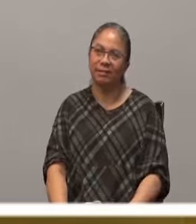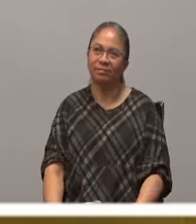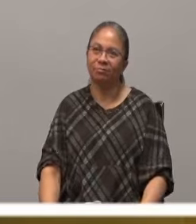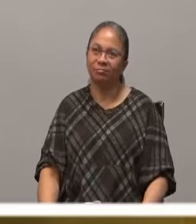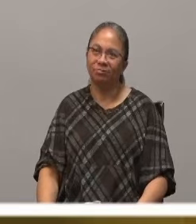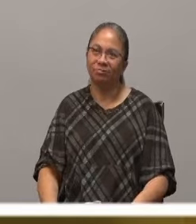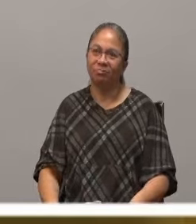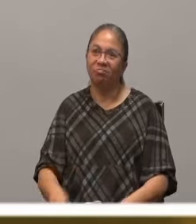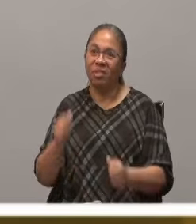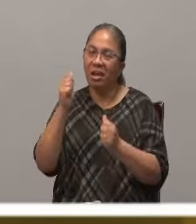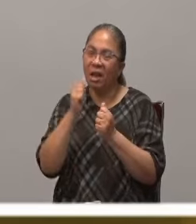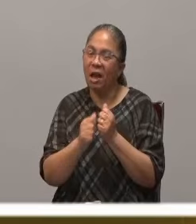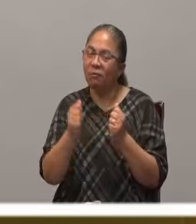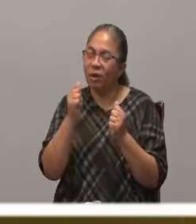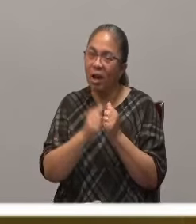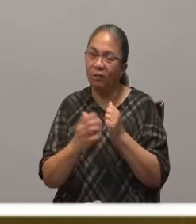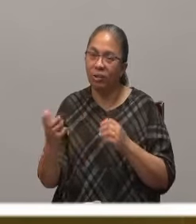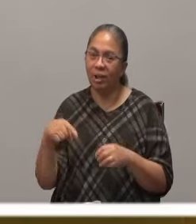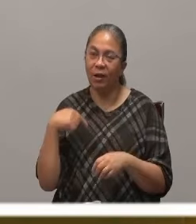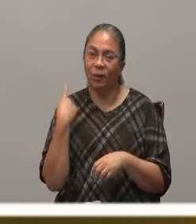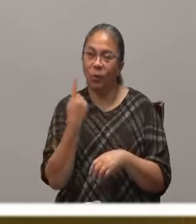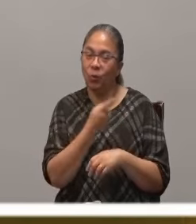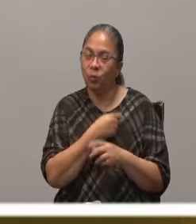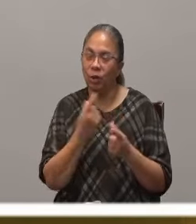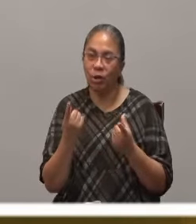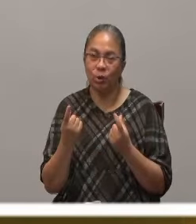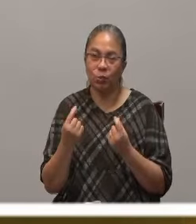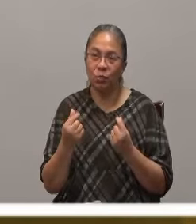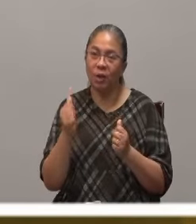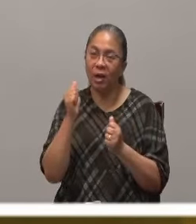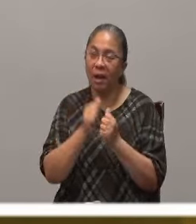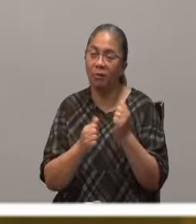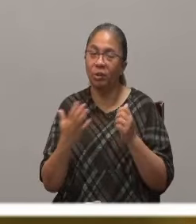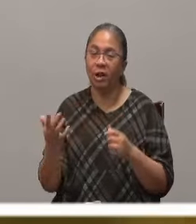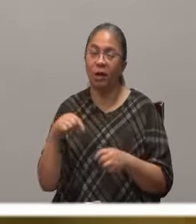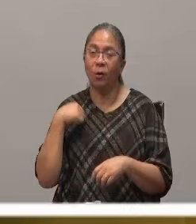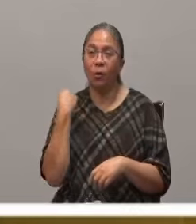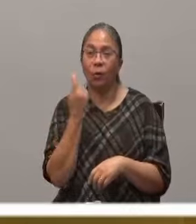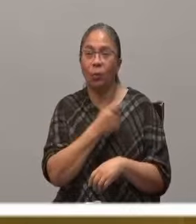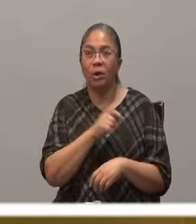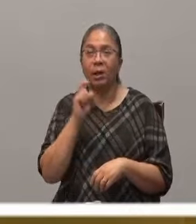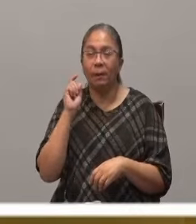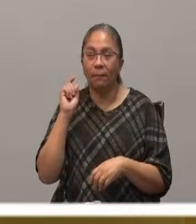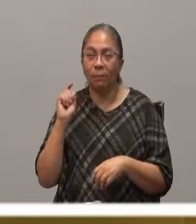And everything we do, brothers and sisters, we must make choice now.